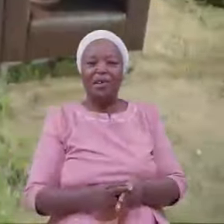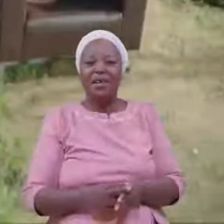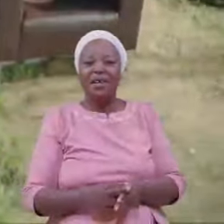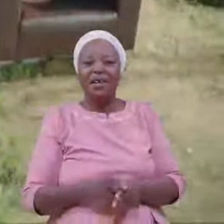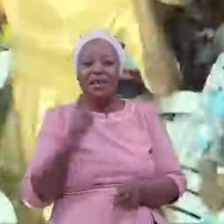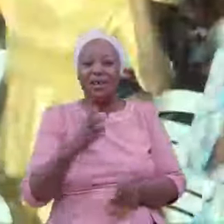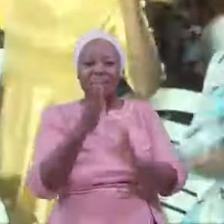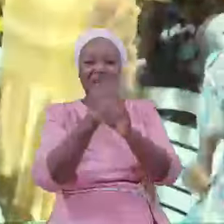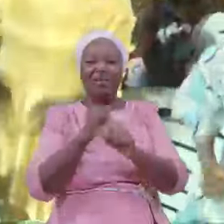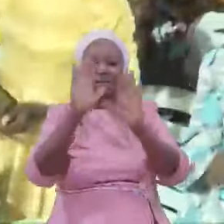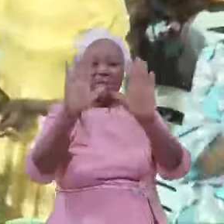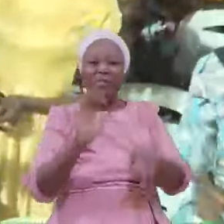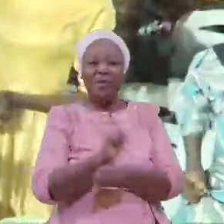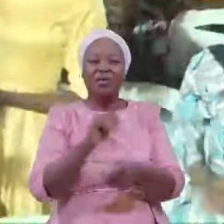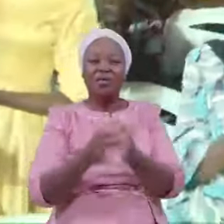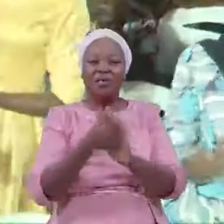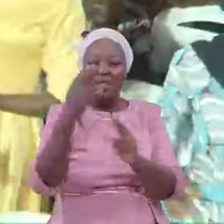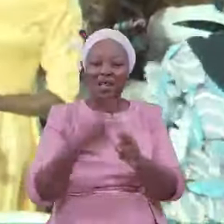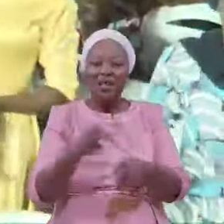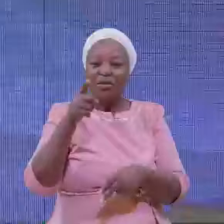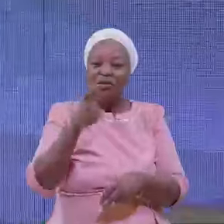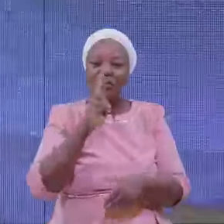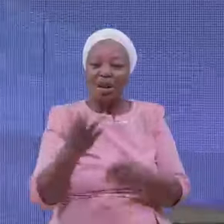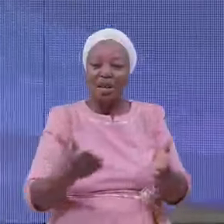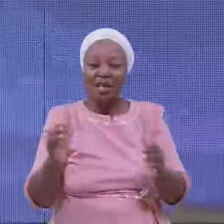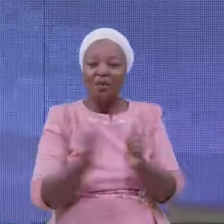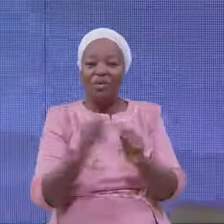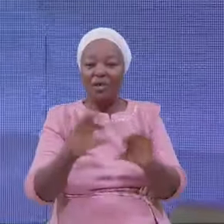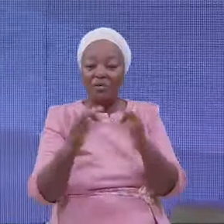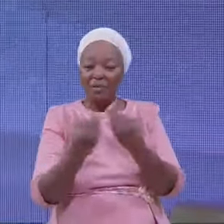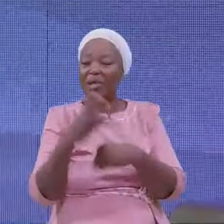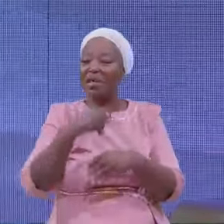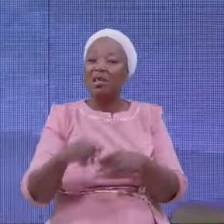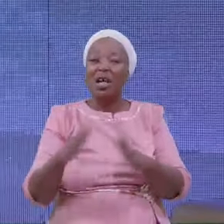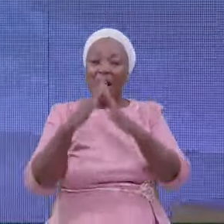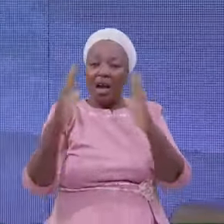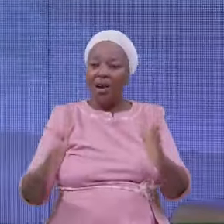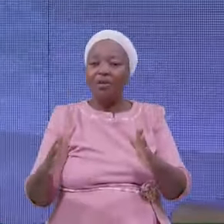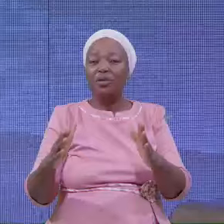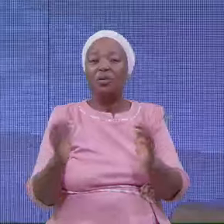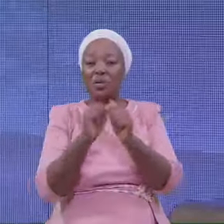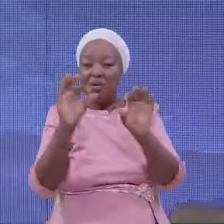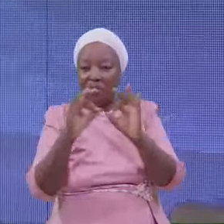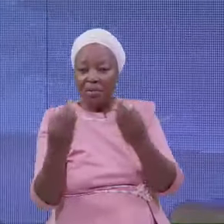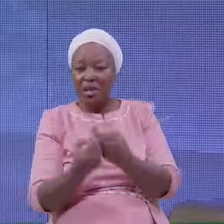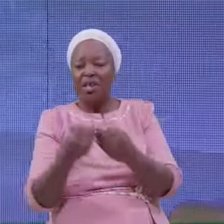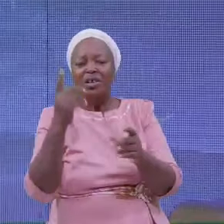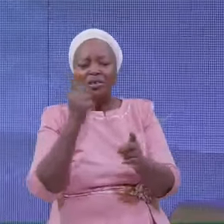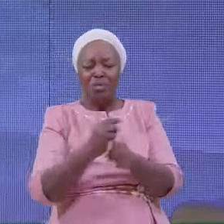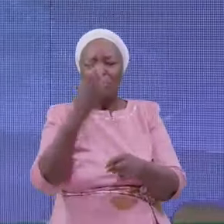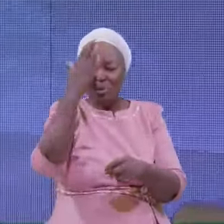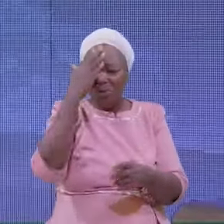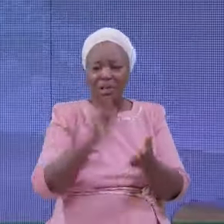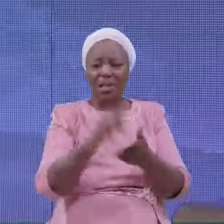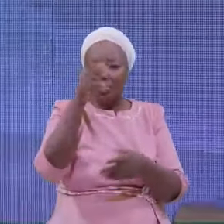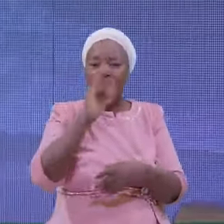out. You are in the house with your family watching in Europe or America, anywhere you are. You are in satellite location in your churches.